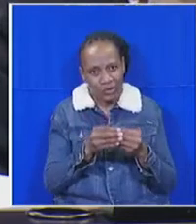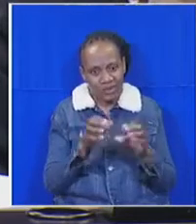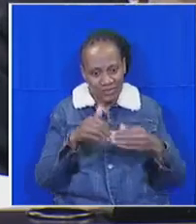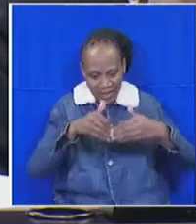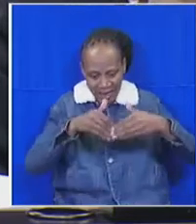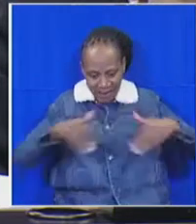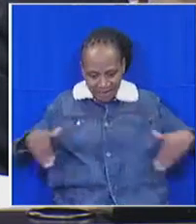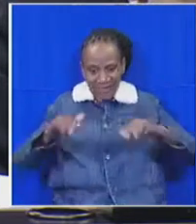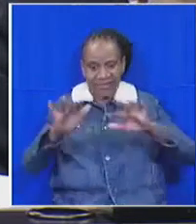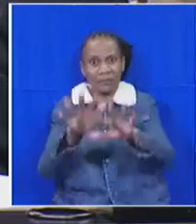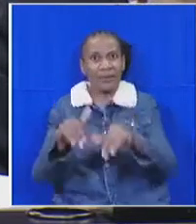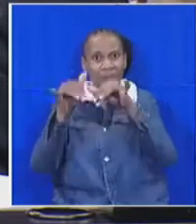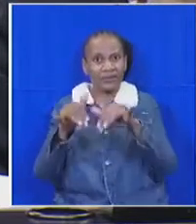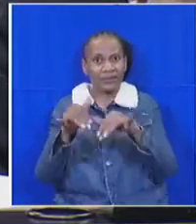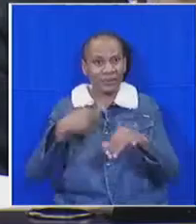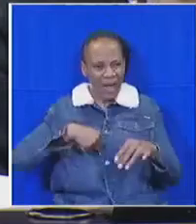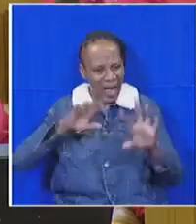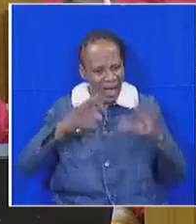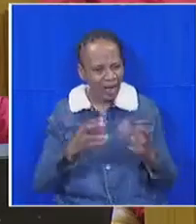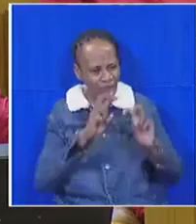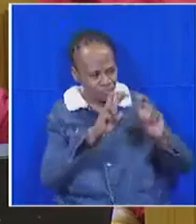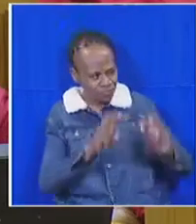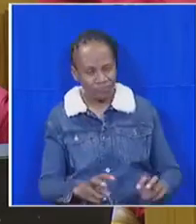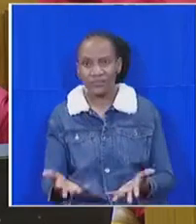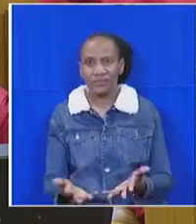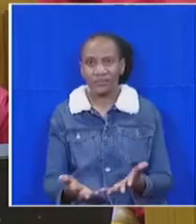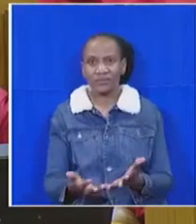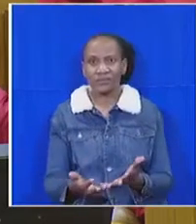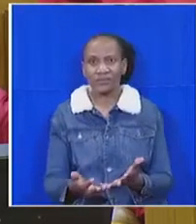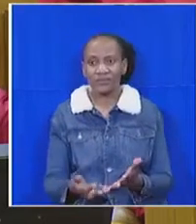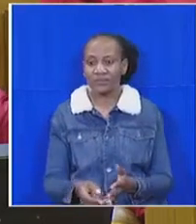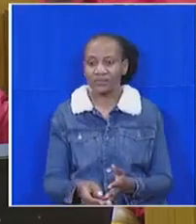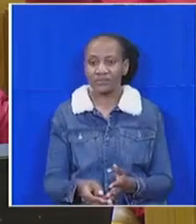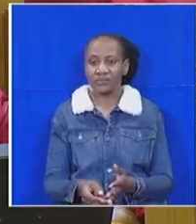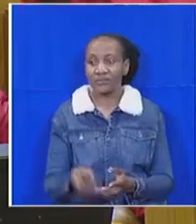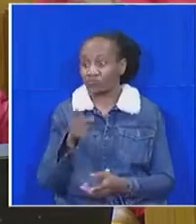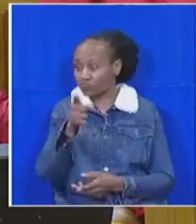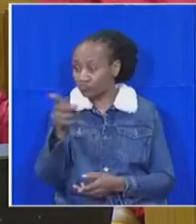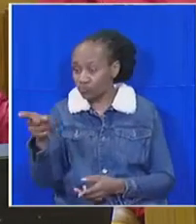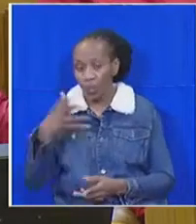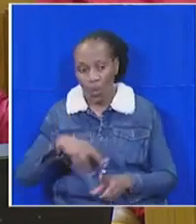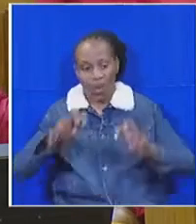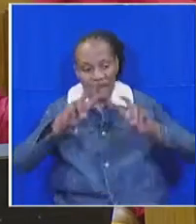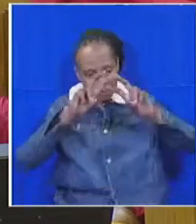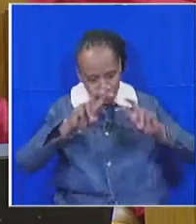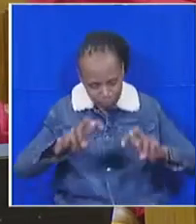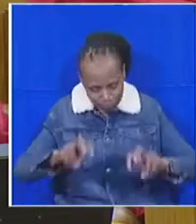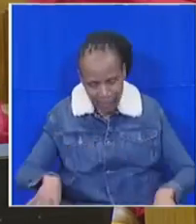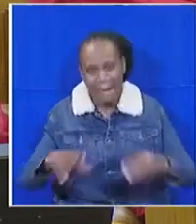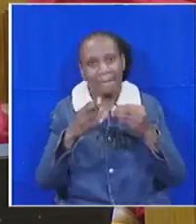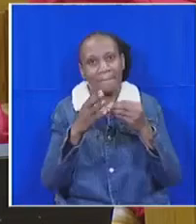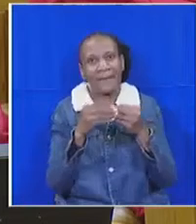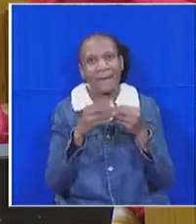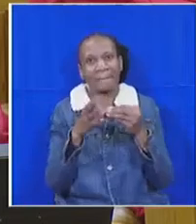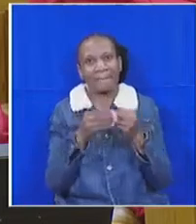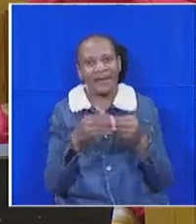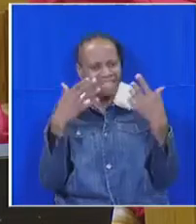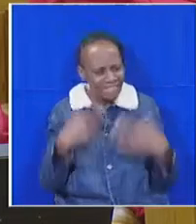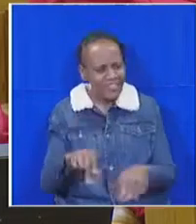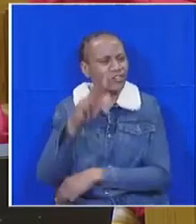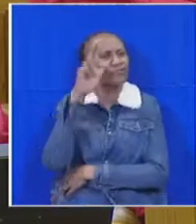jurisdiction. Therefore, you are investigating a member who was